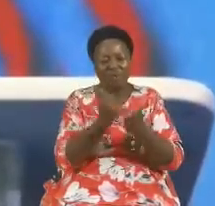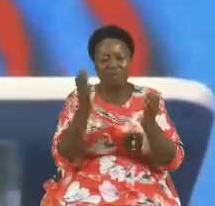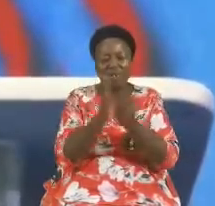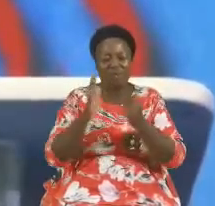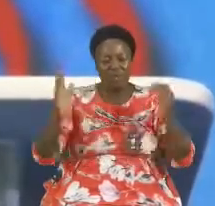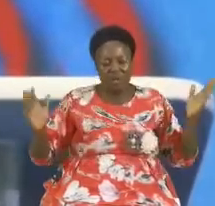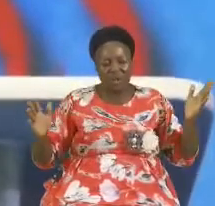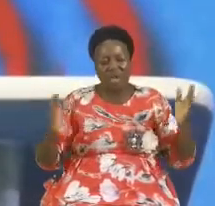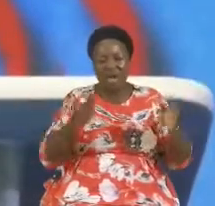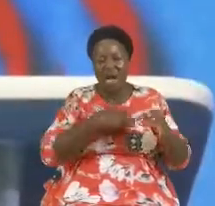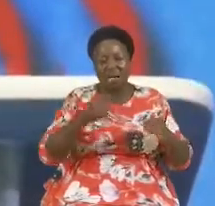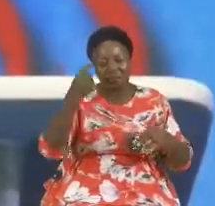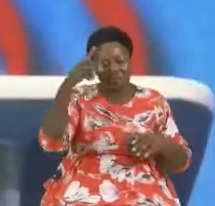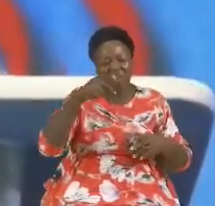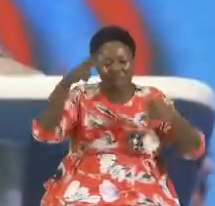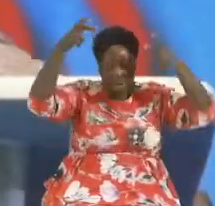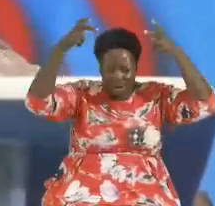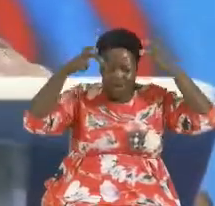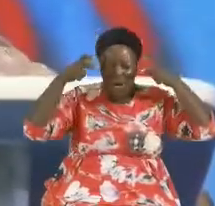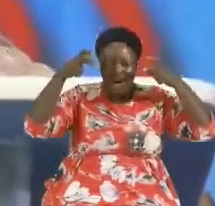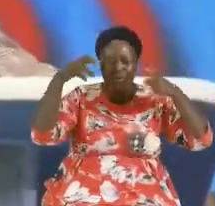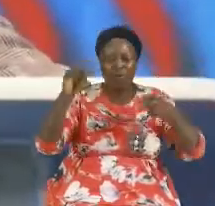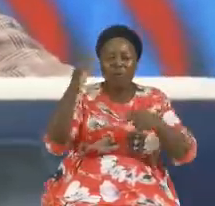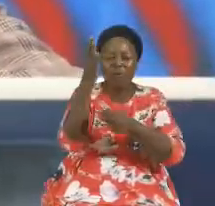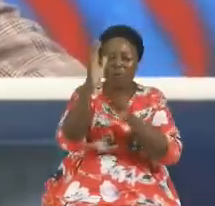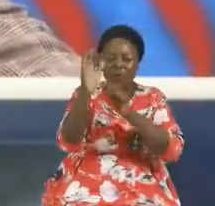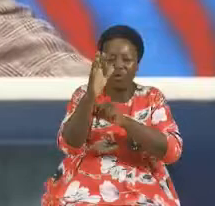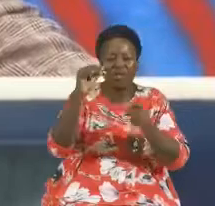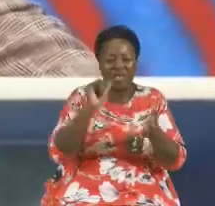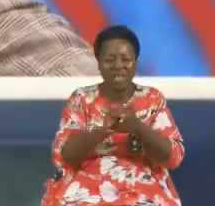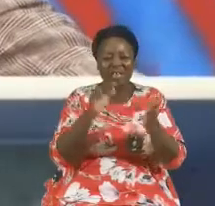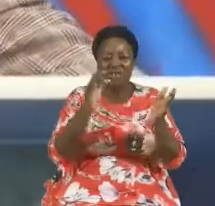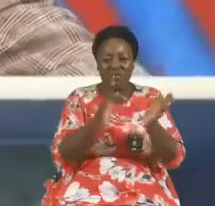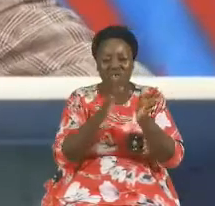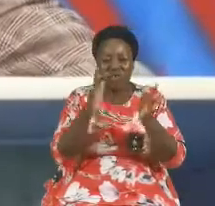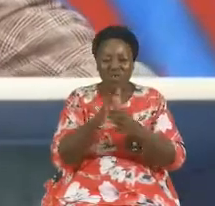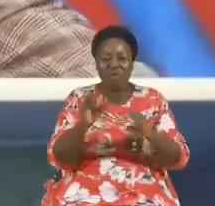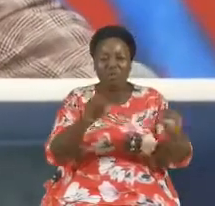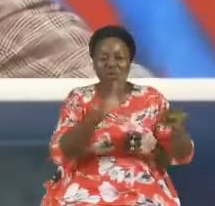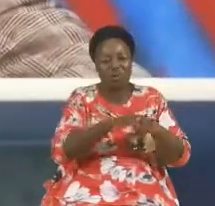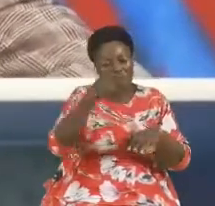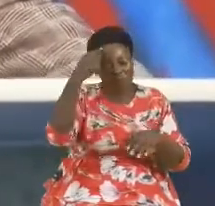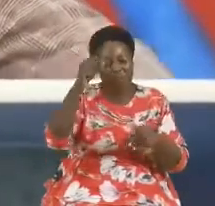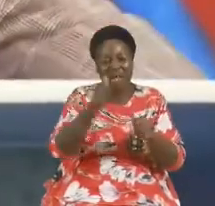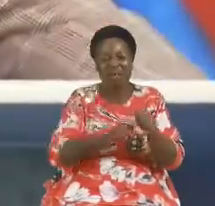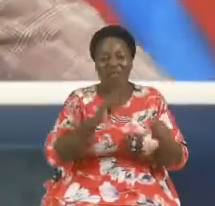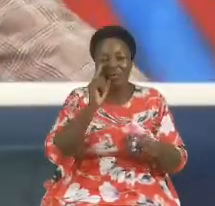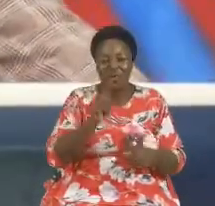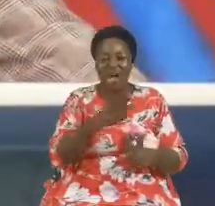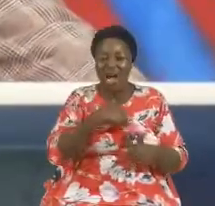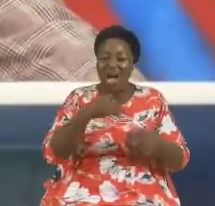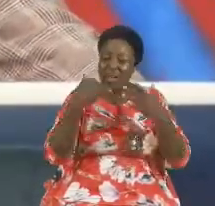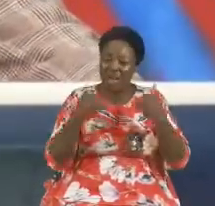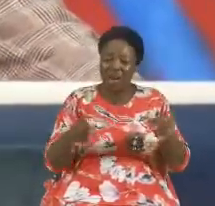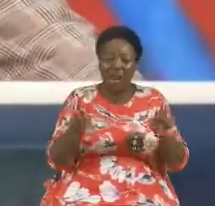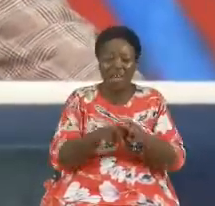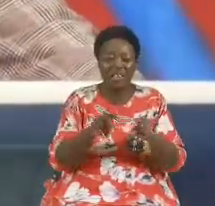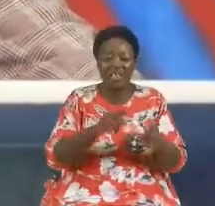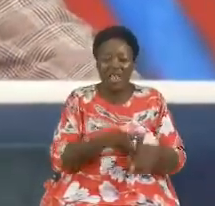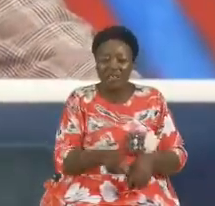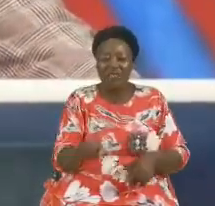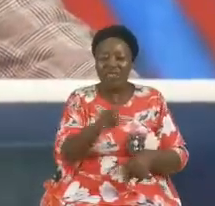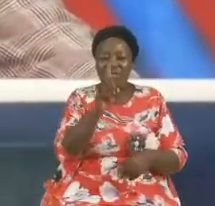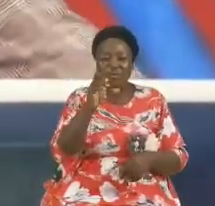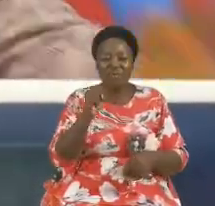thank you for your love. We thank you for the cross, for the crucifixion. and for the crown of thorns that Jesus wore